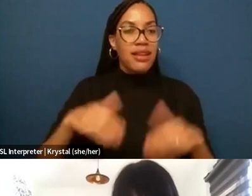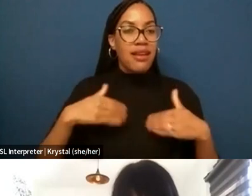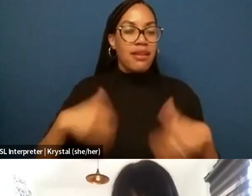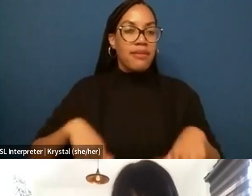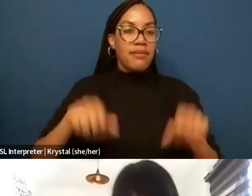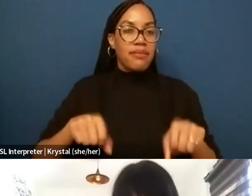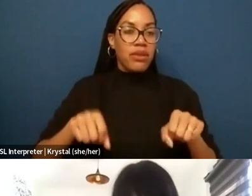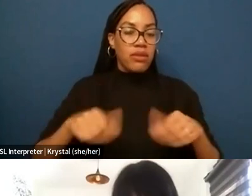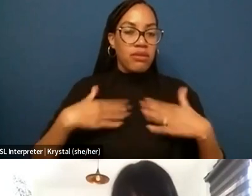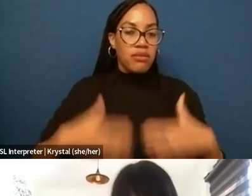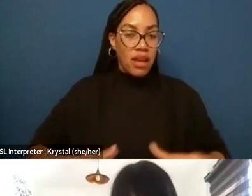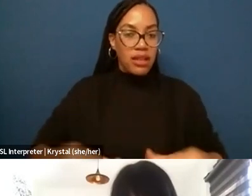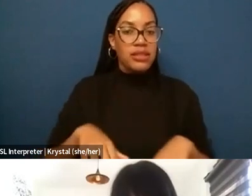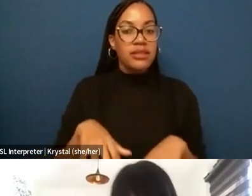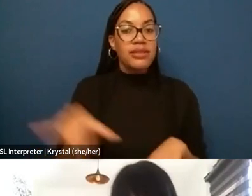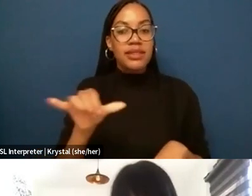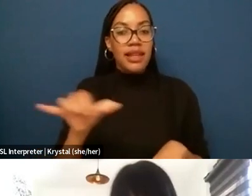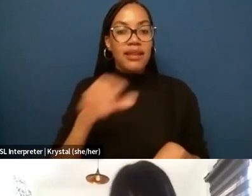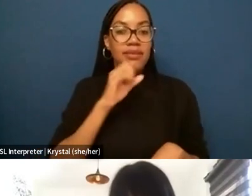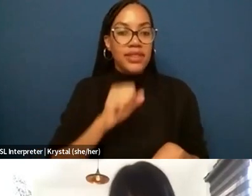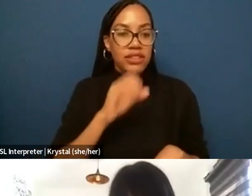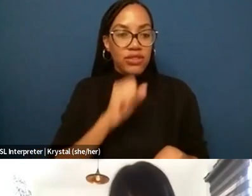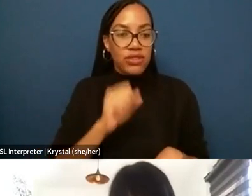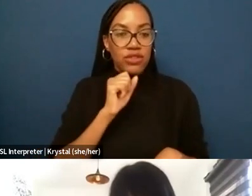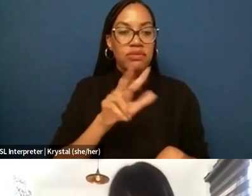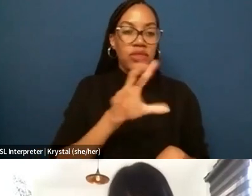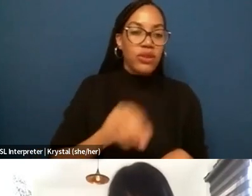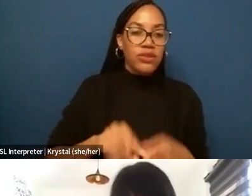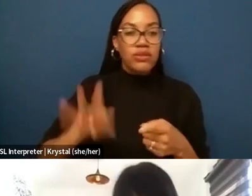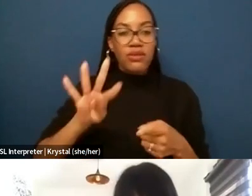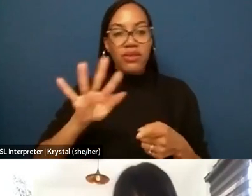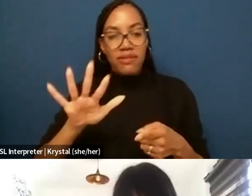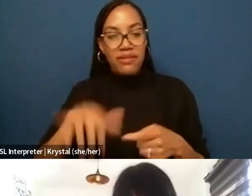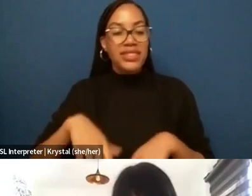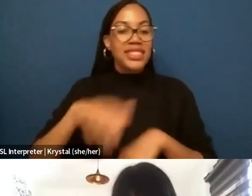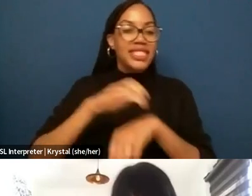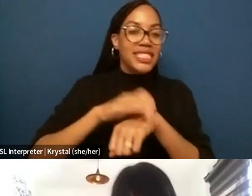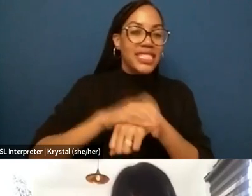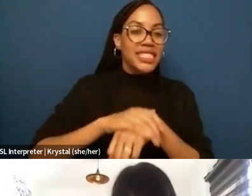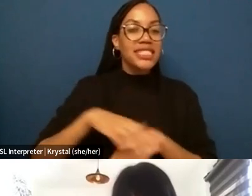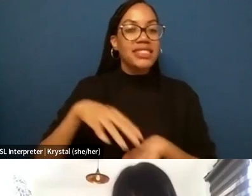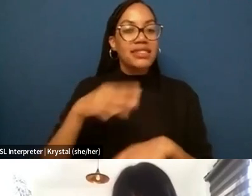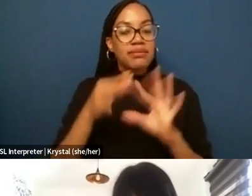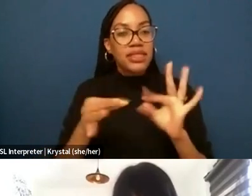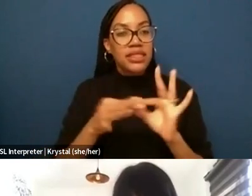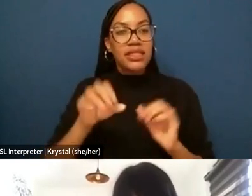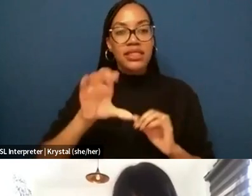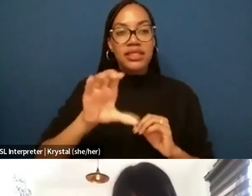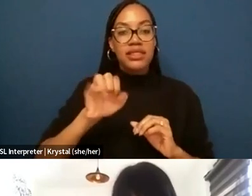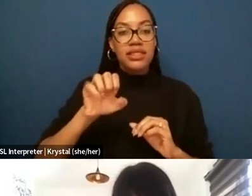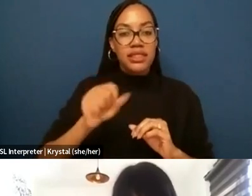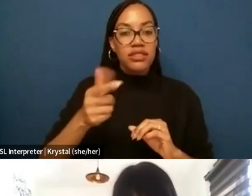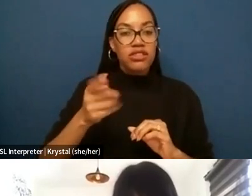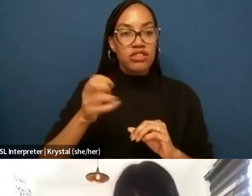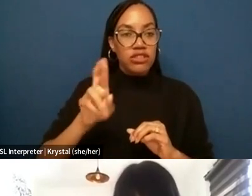A minority, if it even exists, that is held as the norm, the ideal, and the goal. And